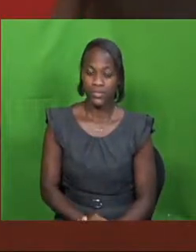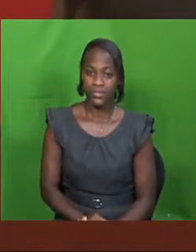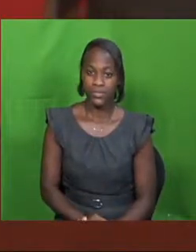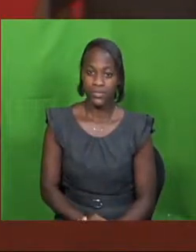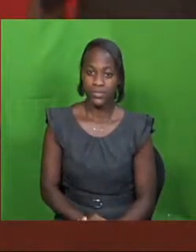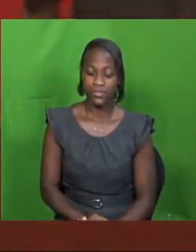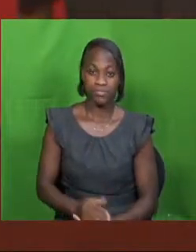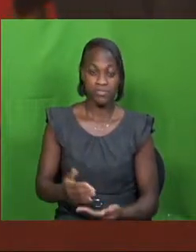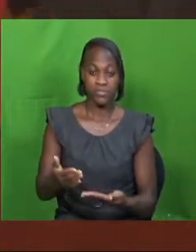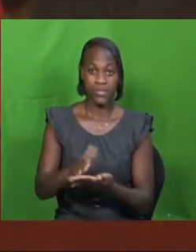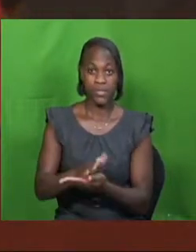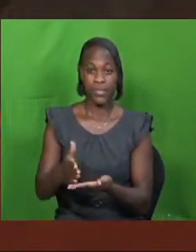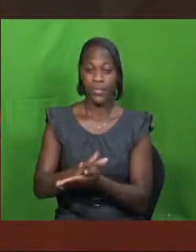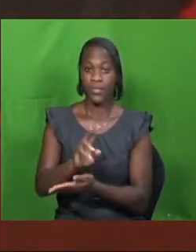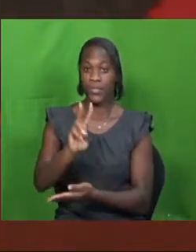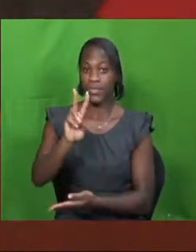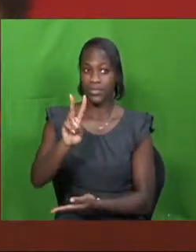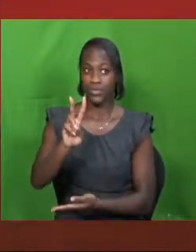Page 2.